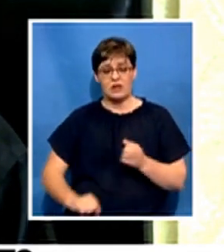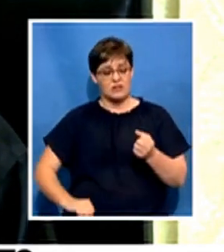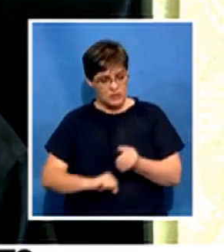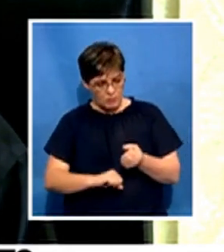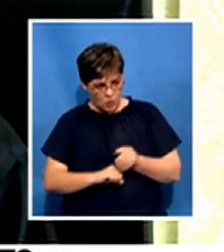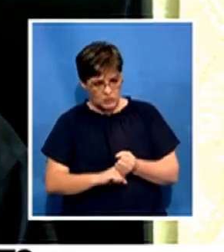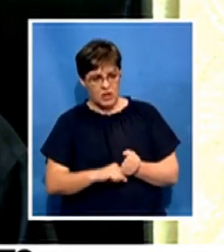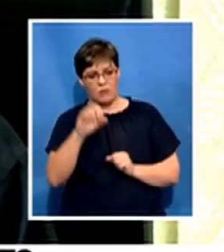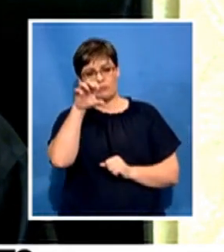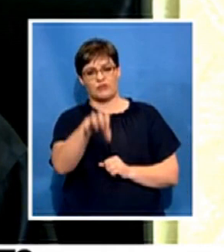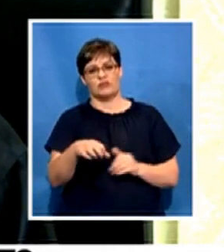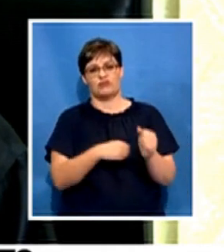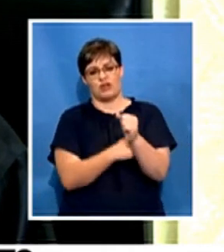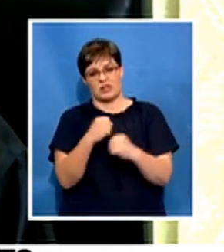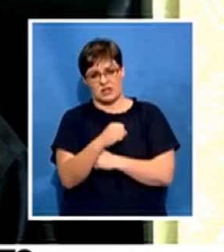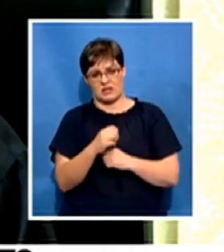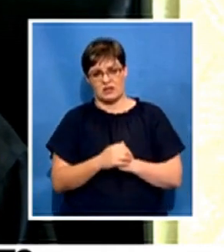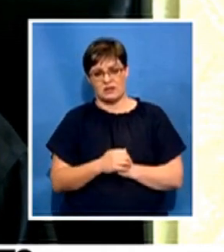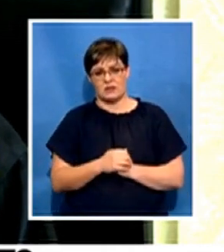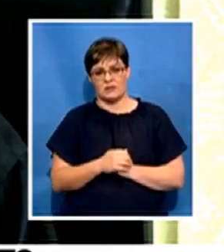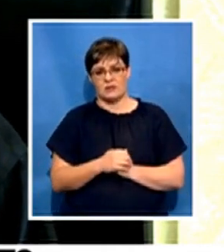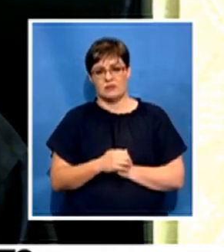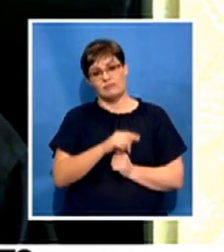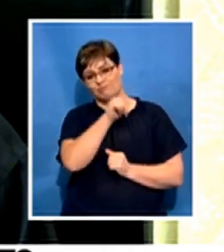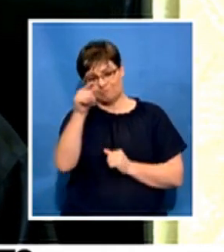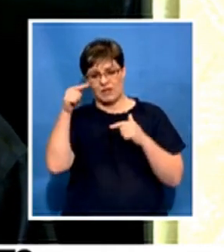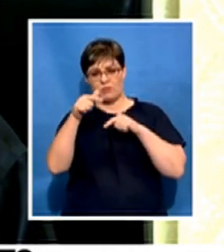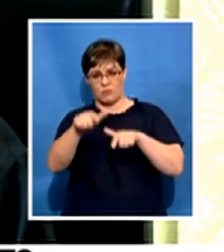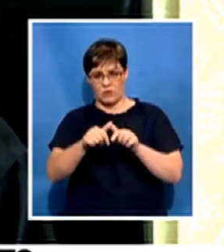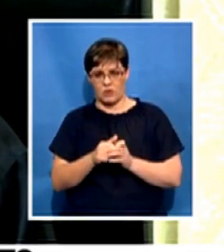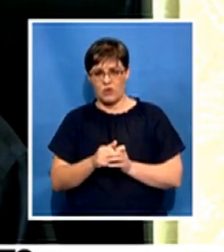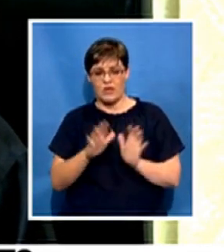there, and will be engaging the alliance partners on the way forward.